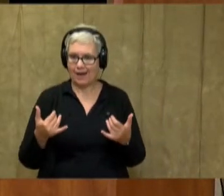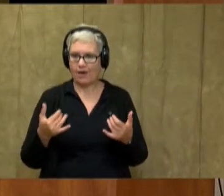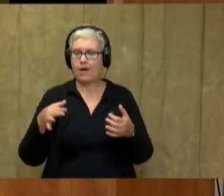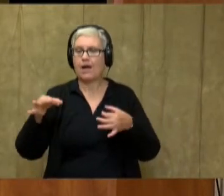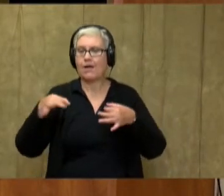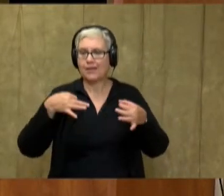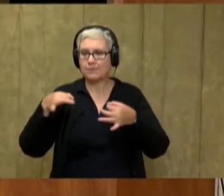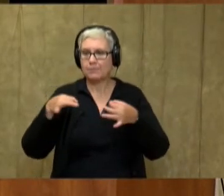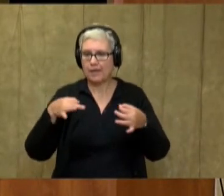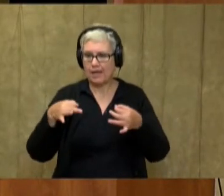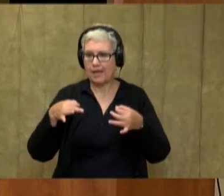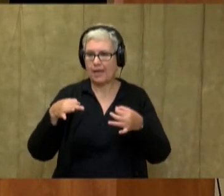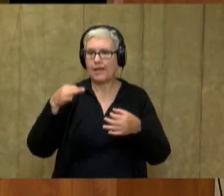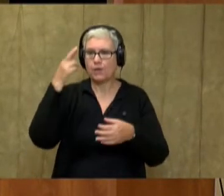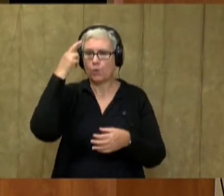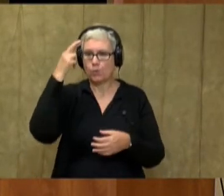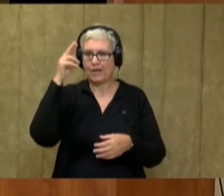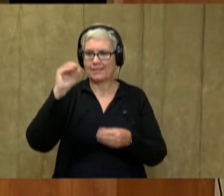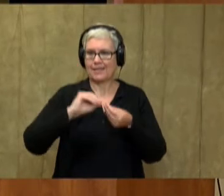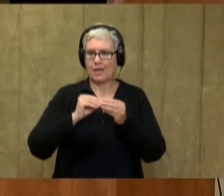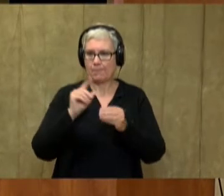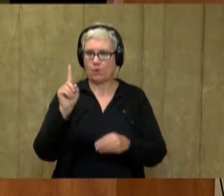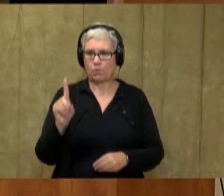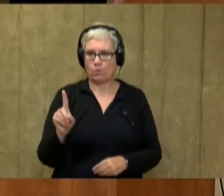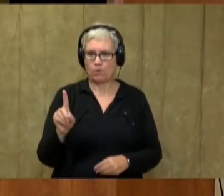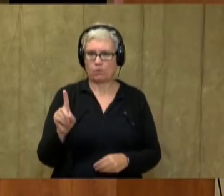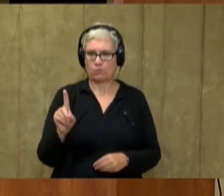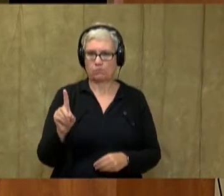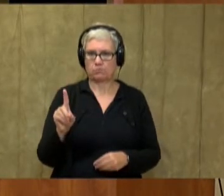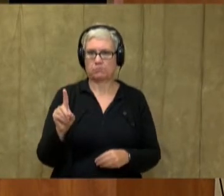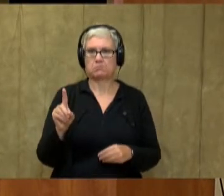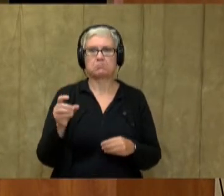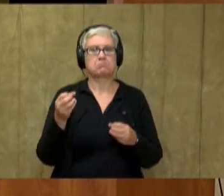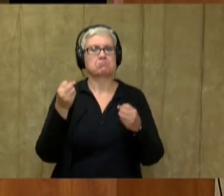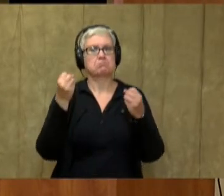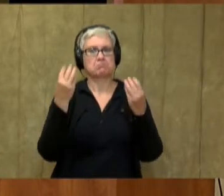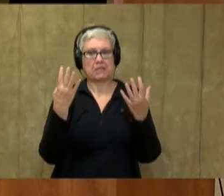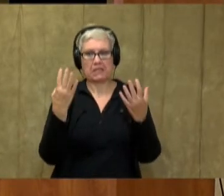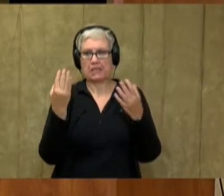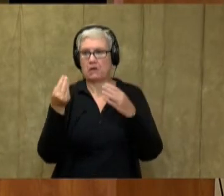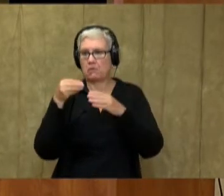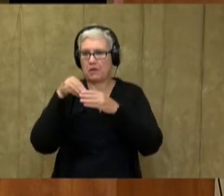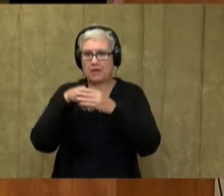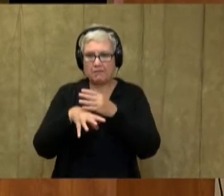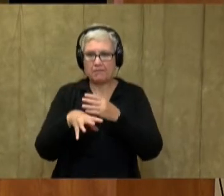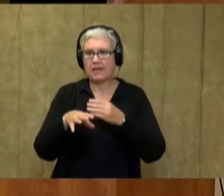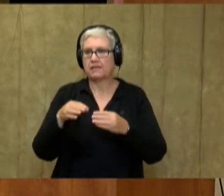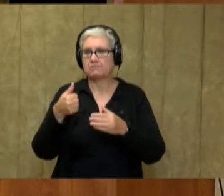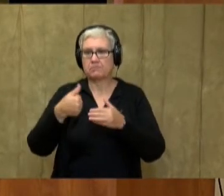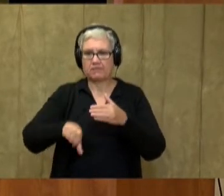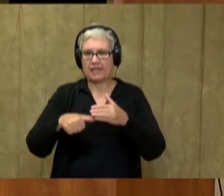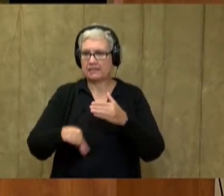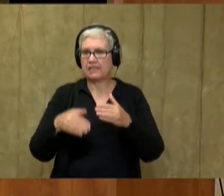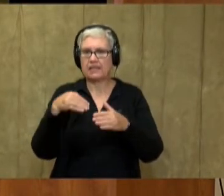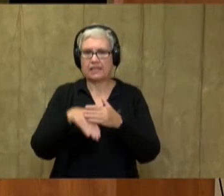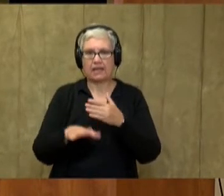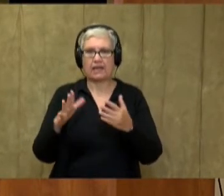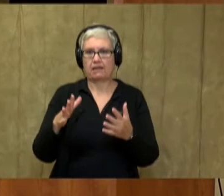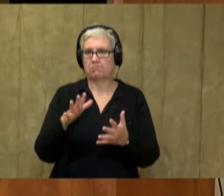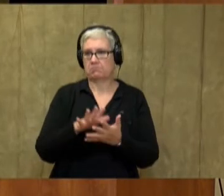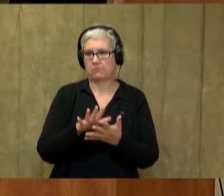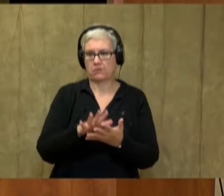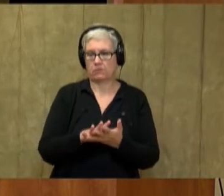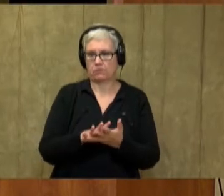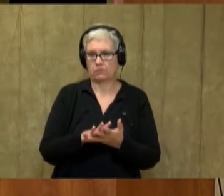one. So we have it, firstly, many companies are already investing, so forth and so on. So I'm going to use the